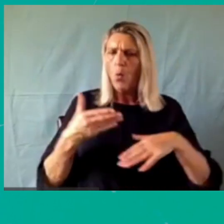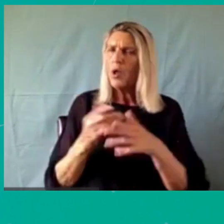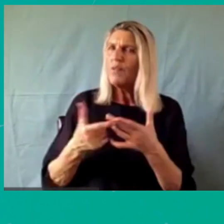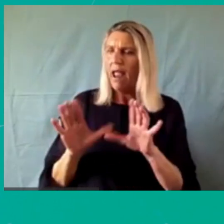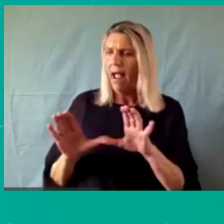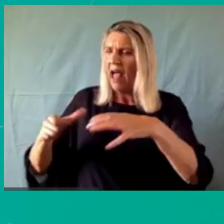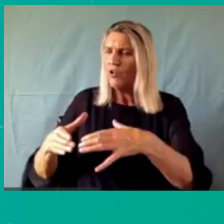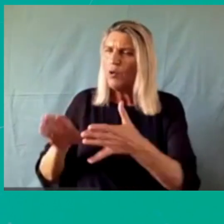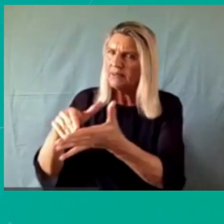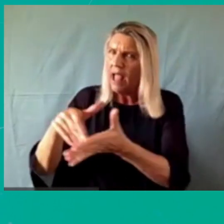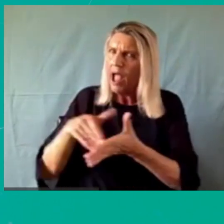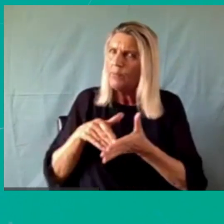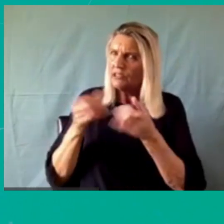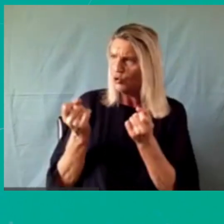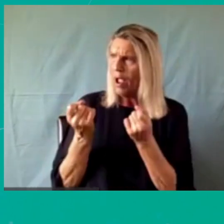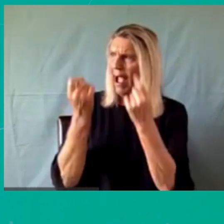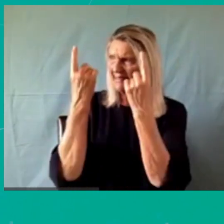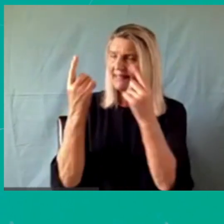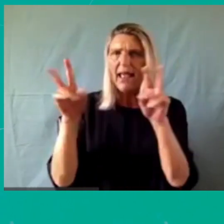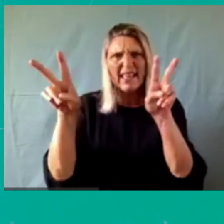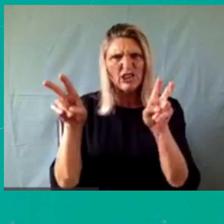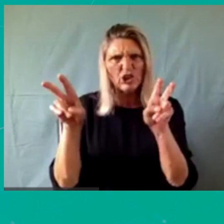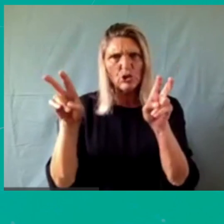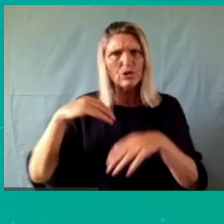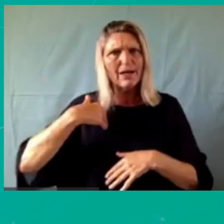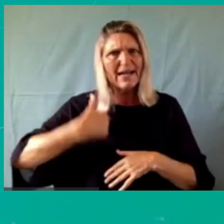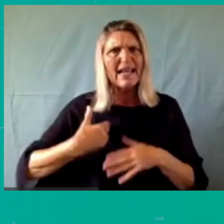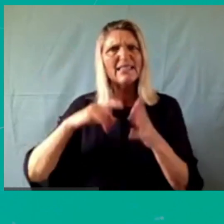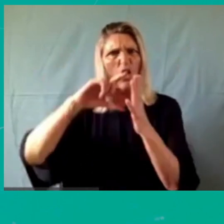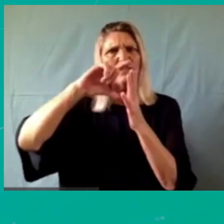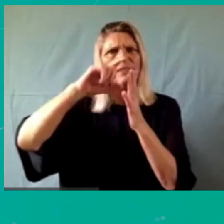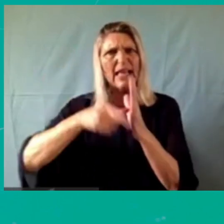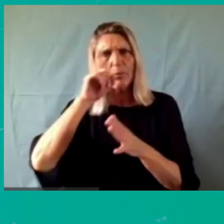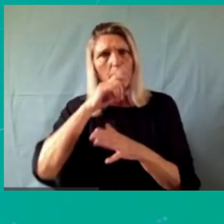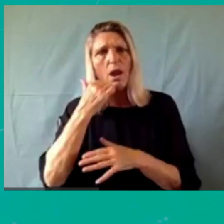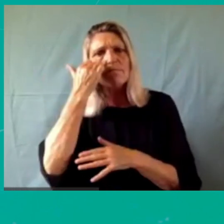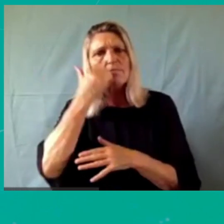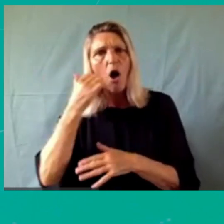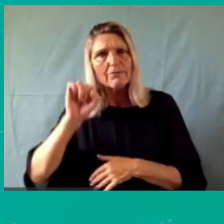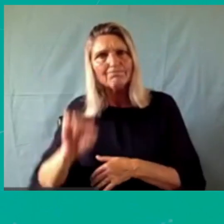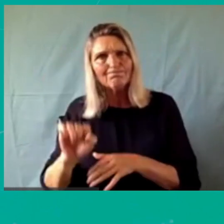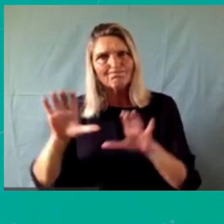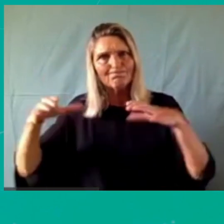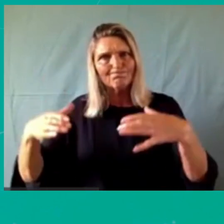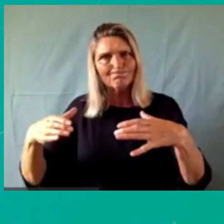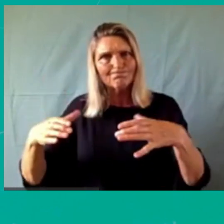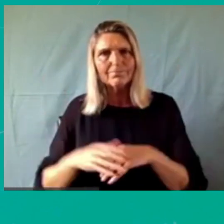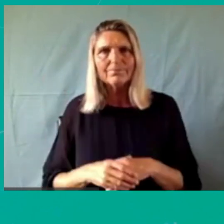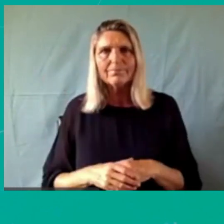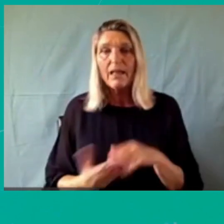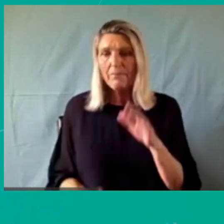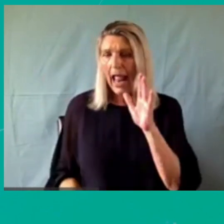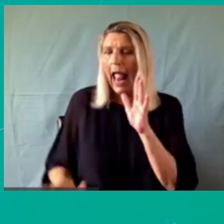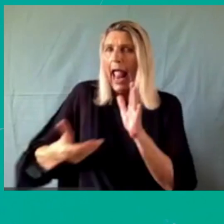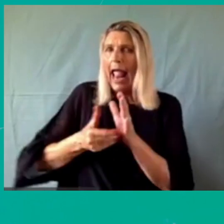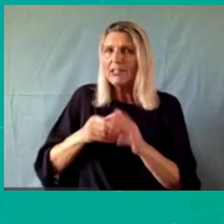the issues and the needs of disabled people in Tangata Whaikaha Māori really builds on that. And you've